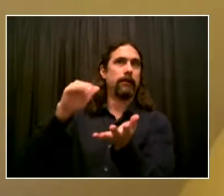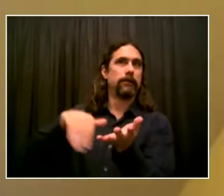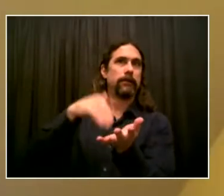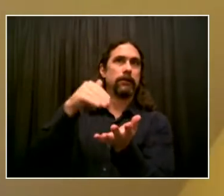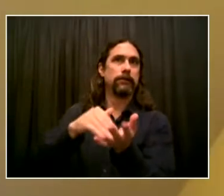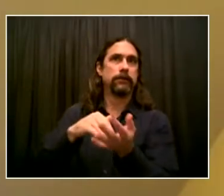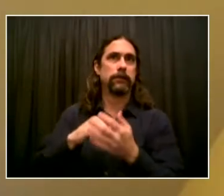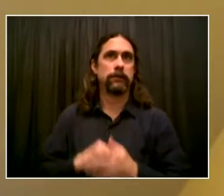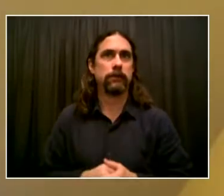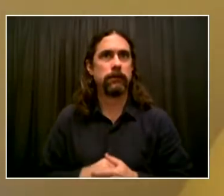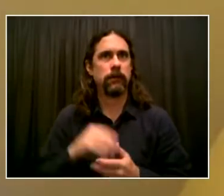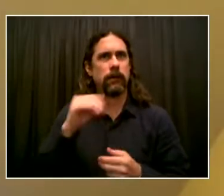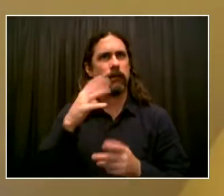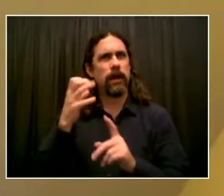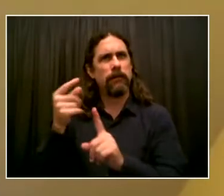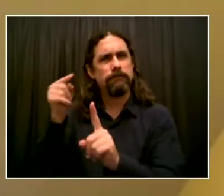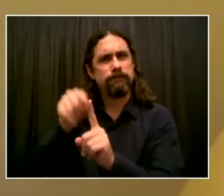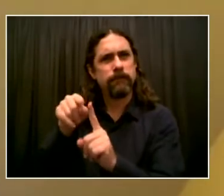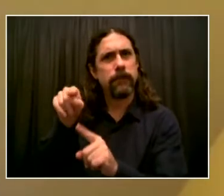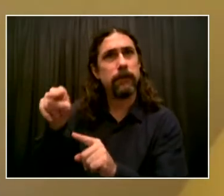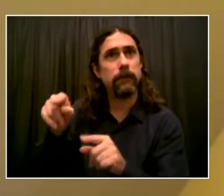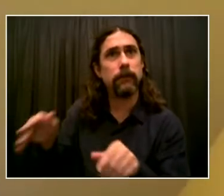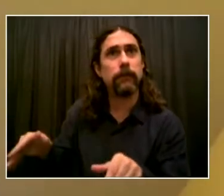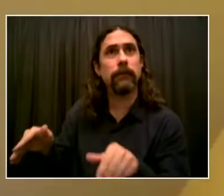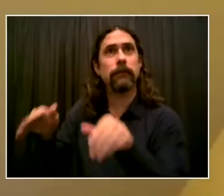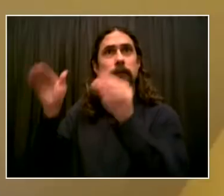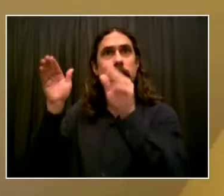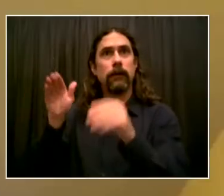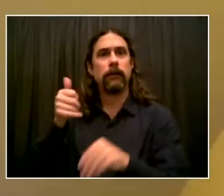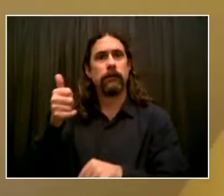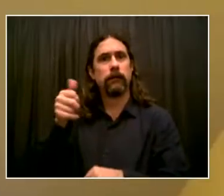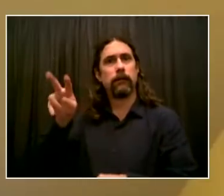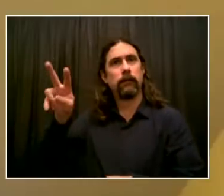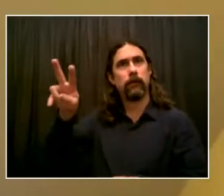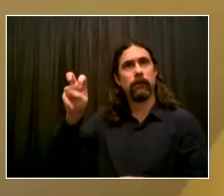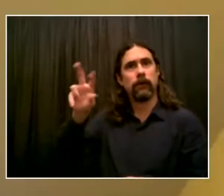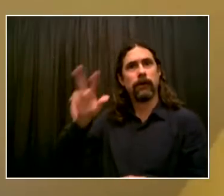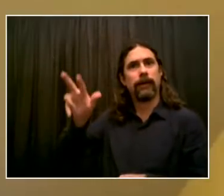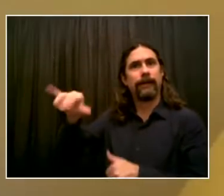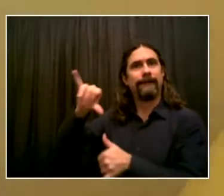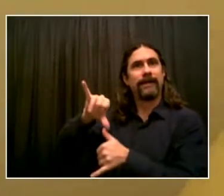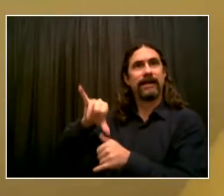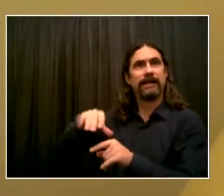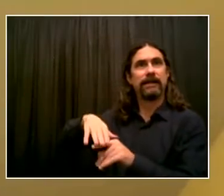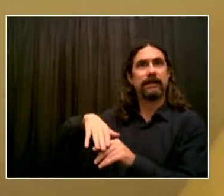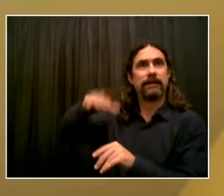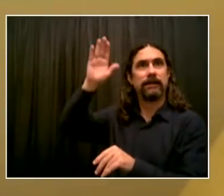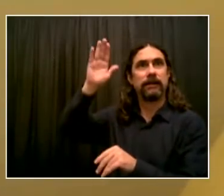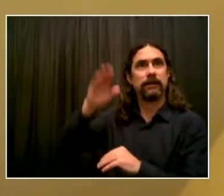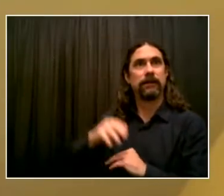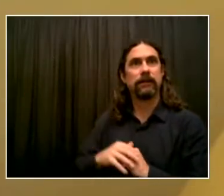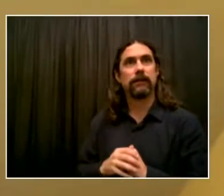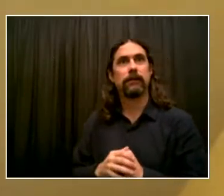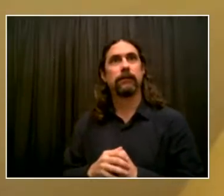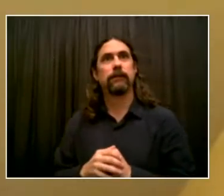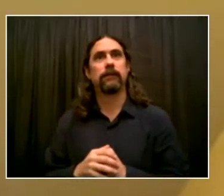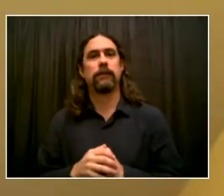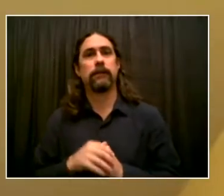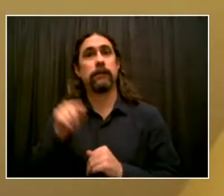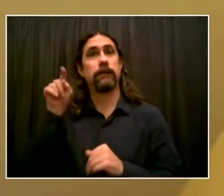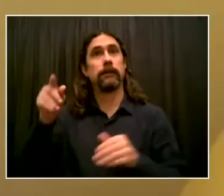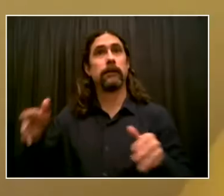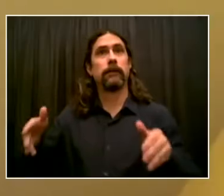uses to life sciences uses, and providing more than $10 million in funding to local schools and green